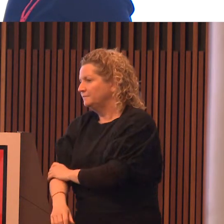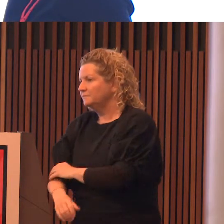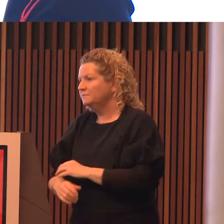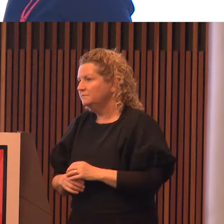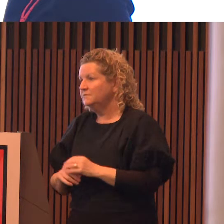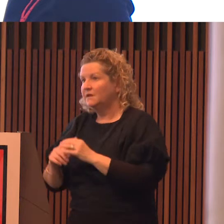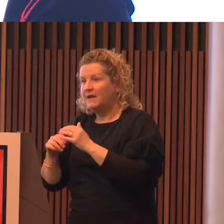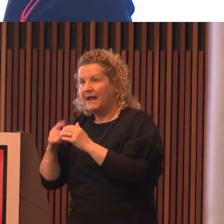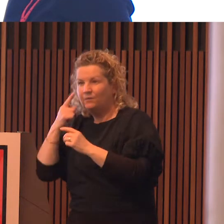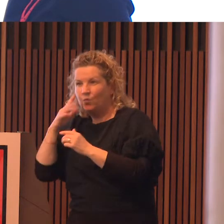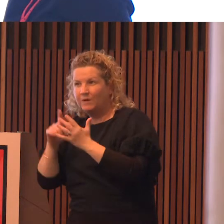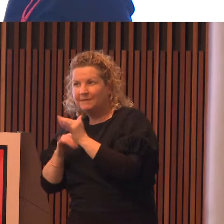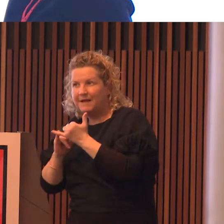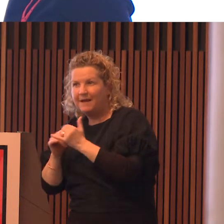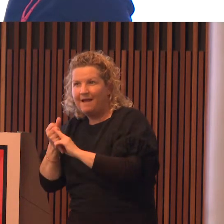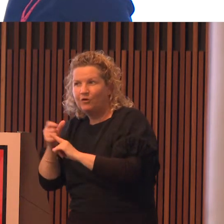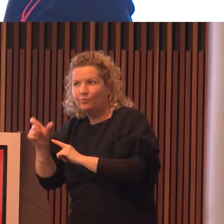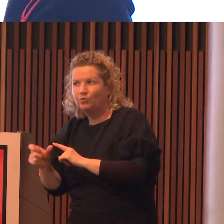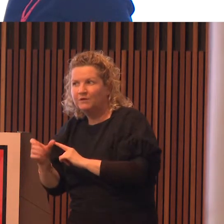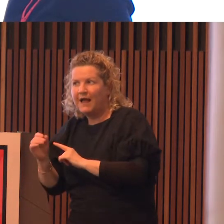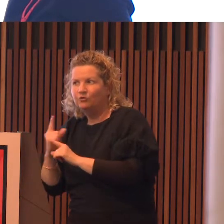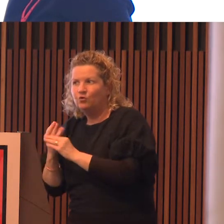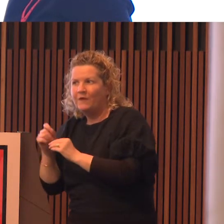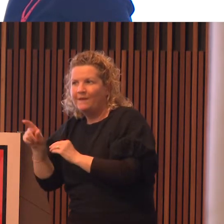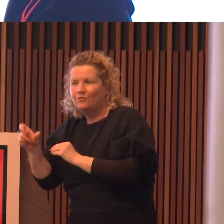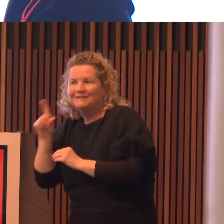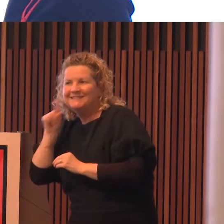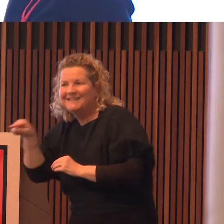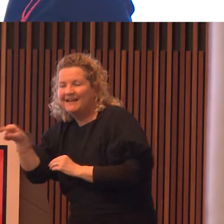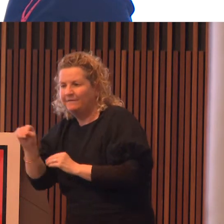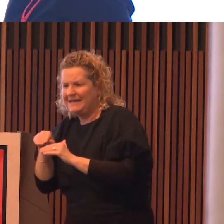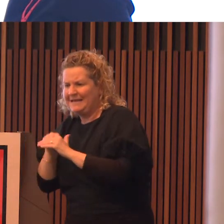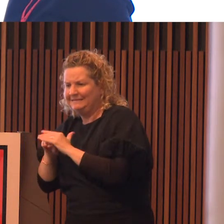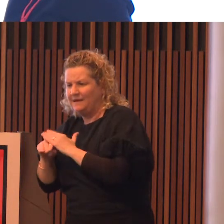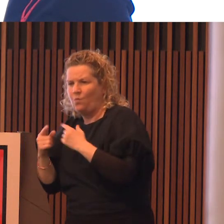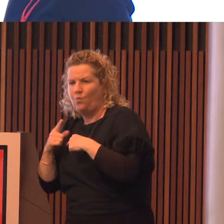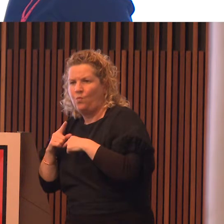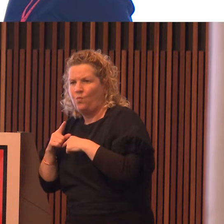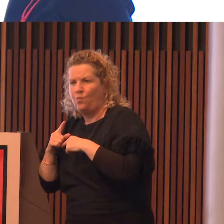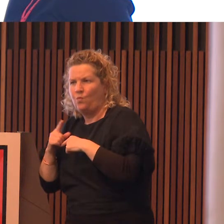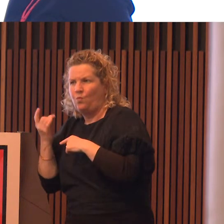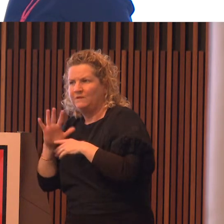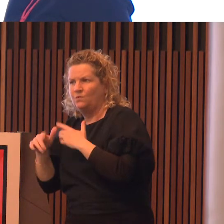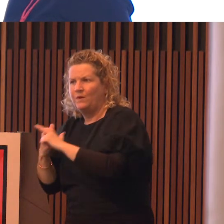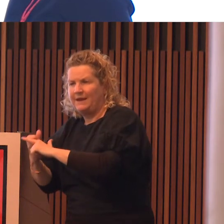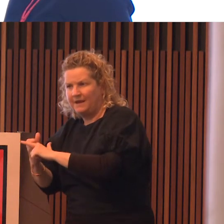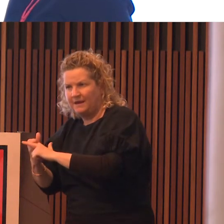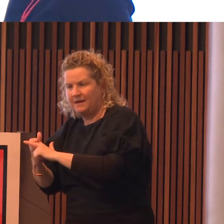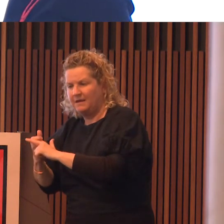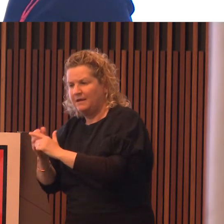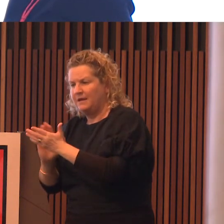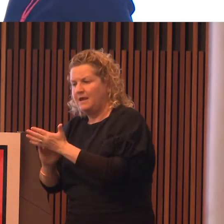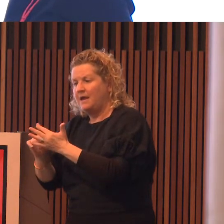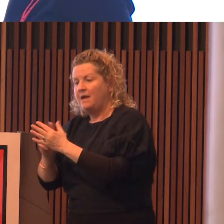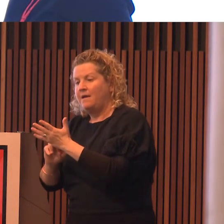the Tasmanian advocates who I was speaking to yesterday, who's in the room, who does the intake once a week. Melanie talked about them having closed